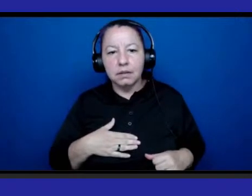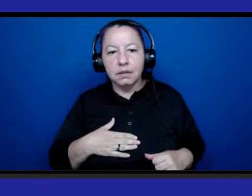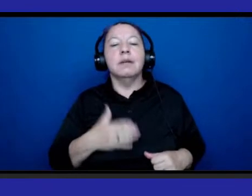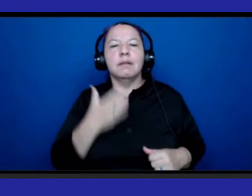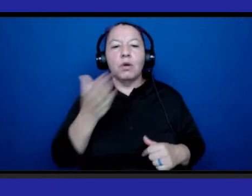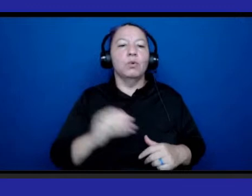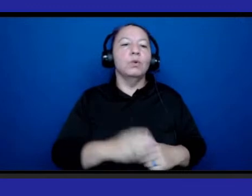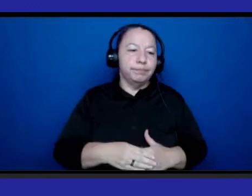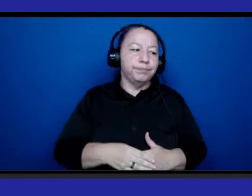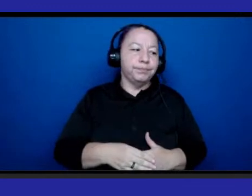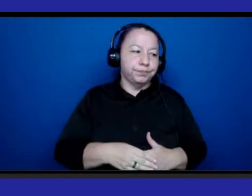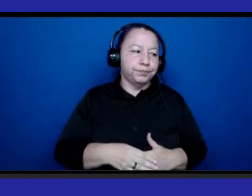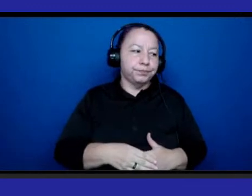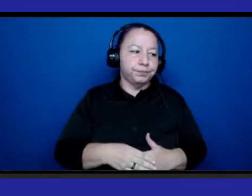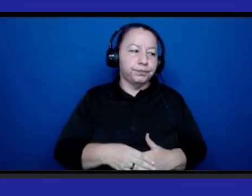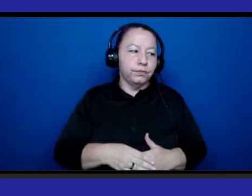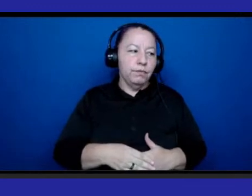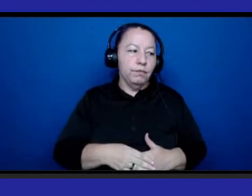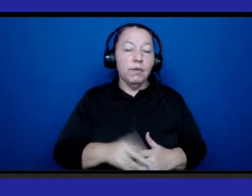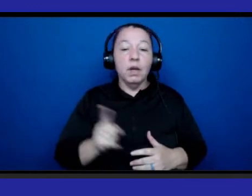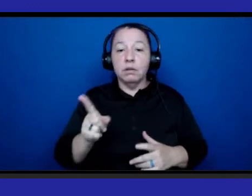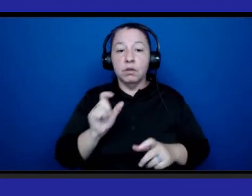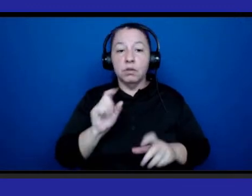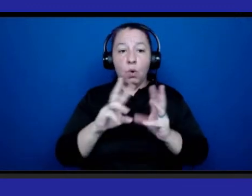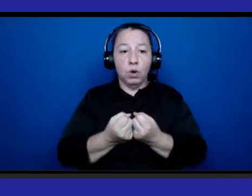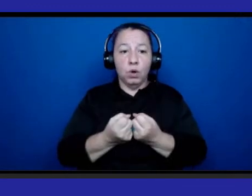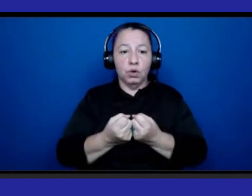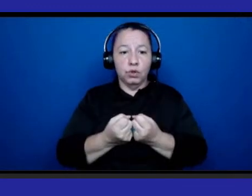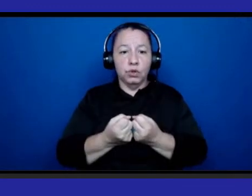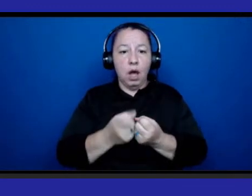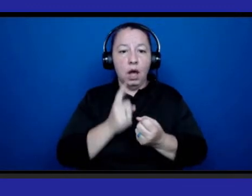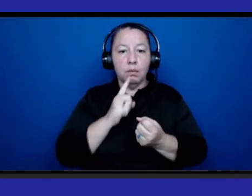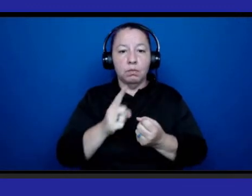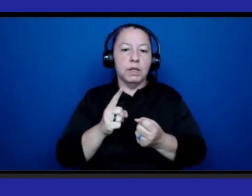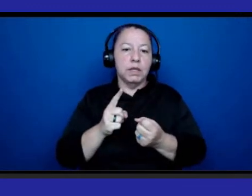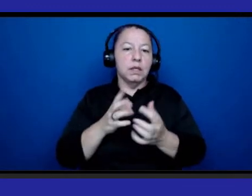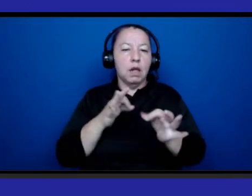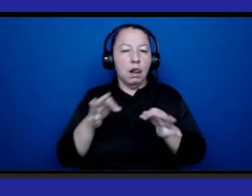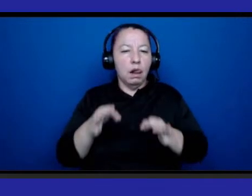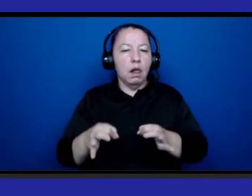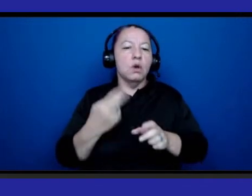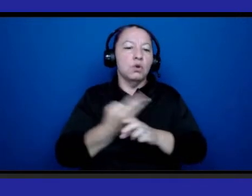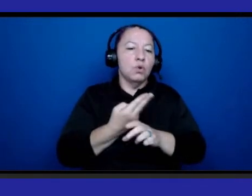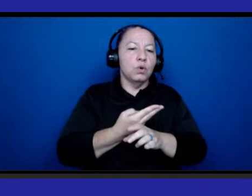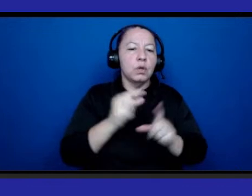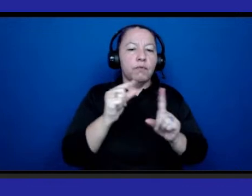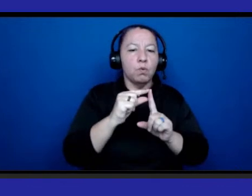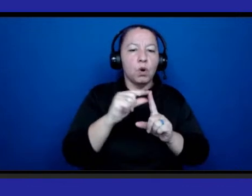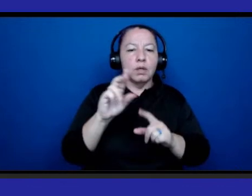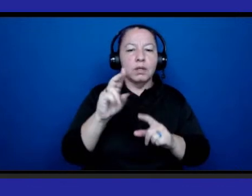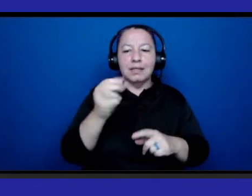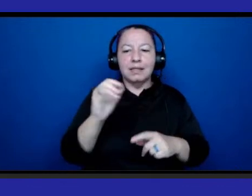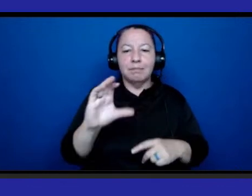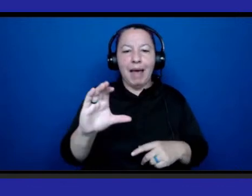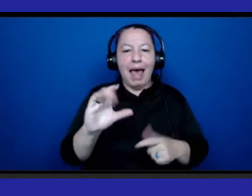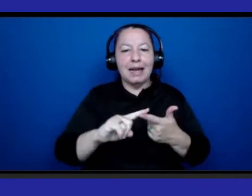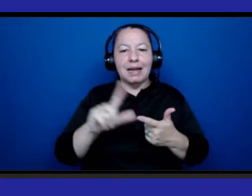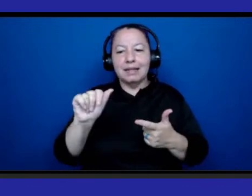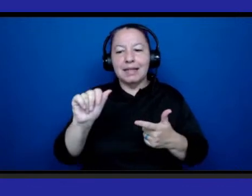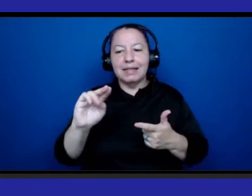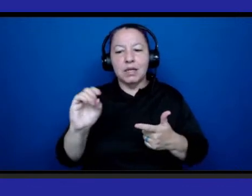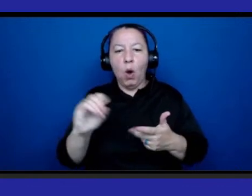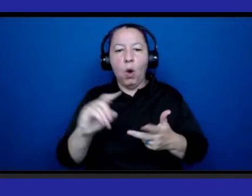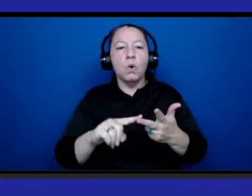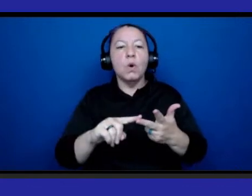Thank you. Which is a workshop contextualizing the use of the terms Hispanic, Latina, or Latino to present-day